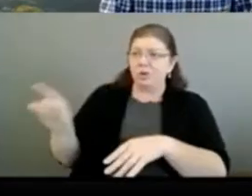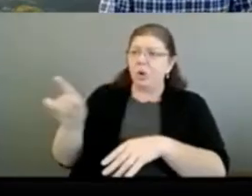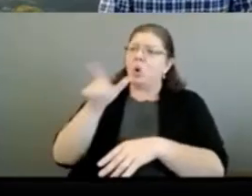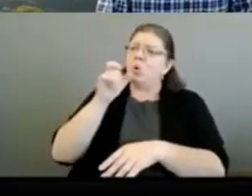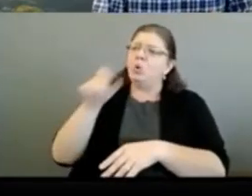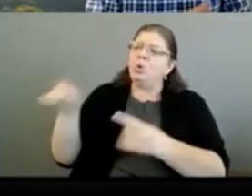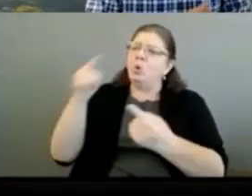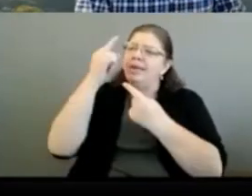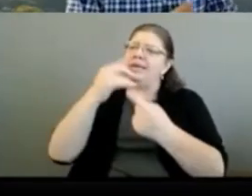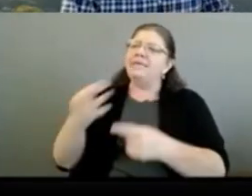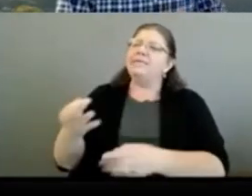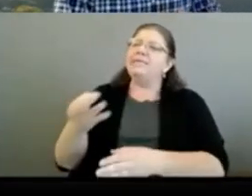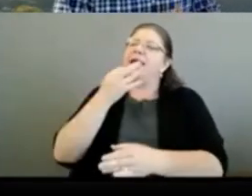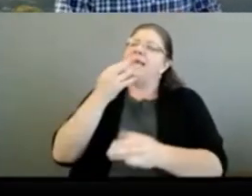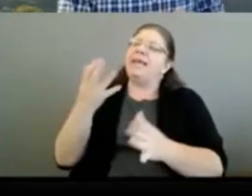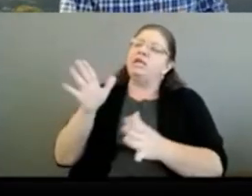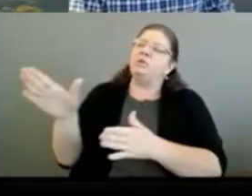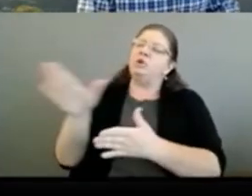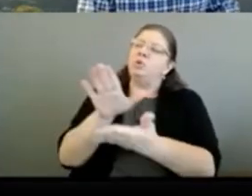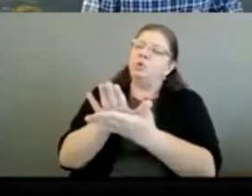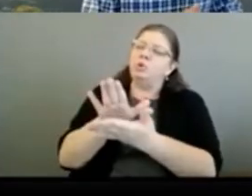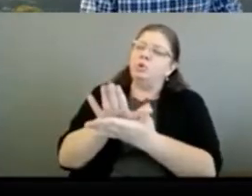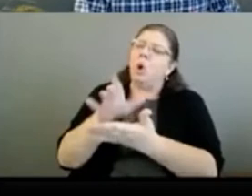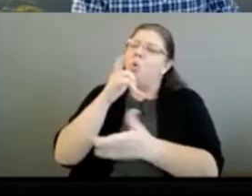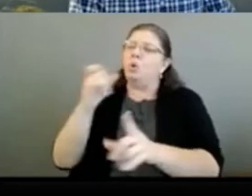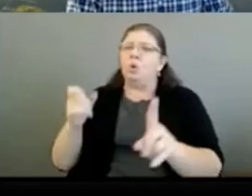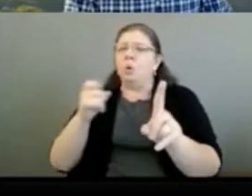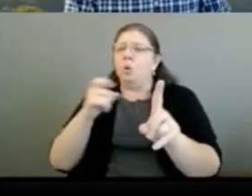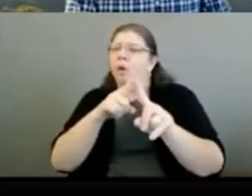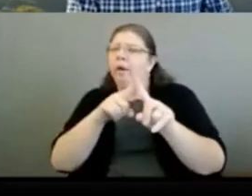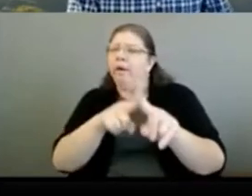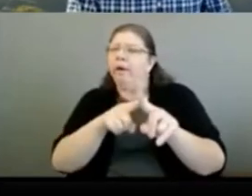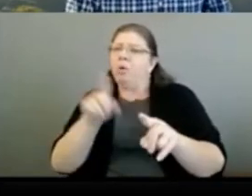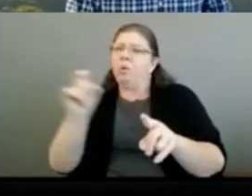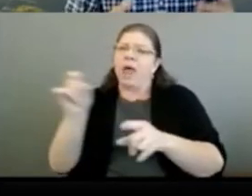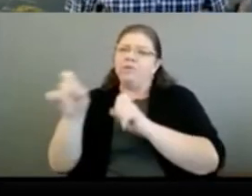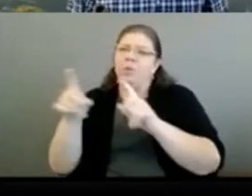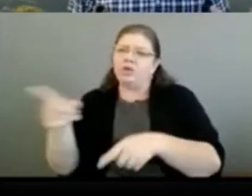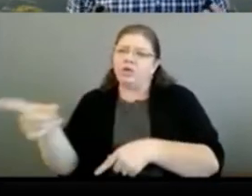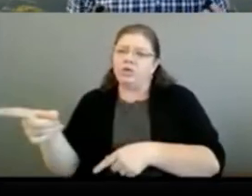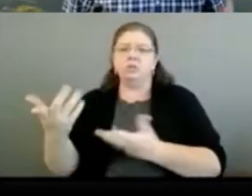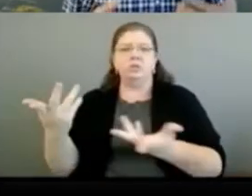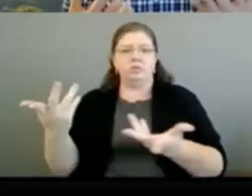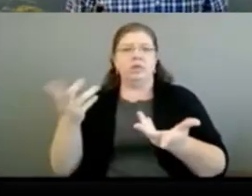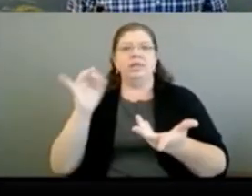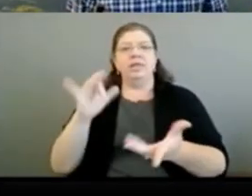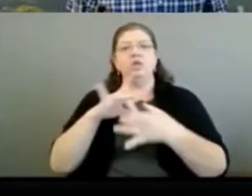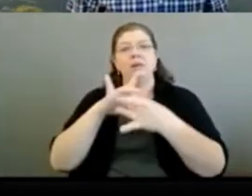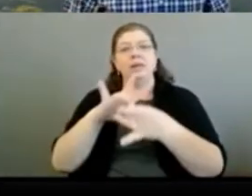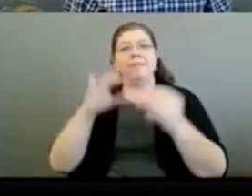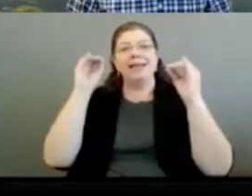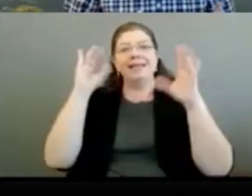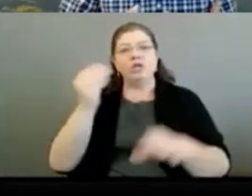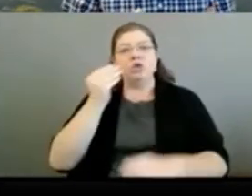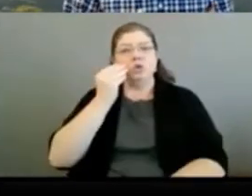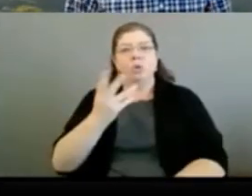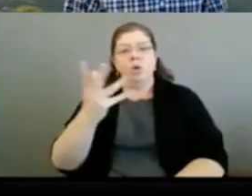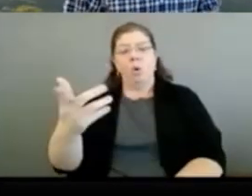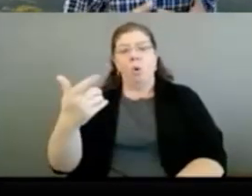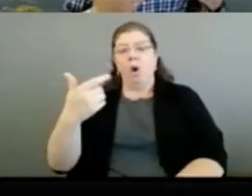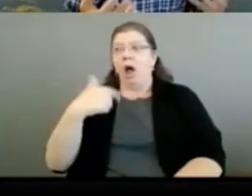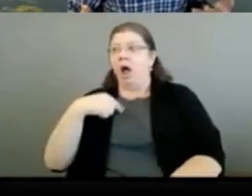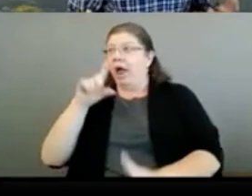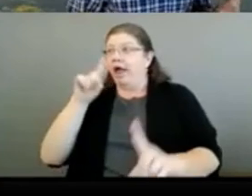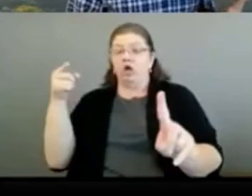in your school? Who do you turn to when you have a question about your teaching or about your classroom? These are relationships that teachers report. They say, I go